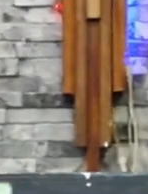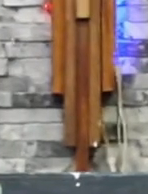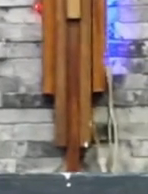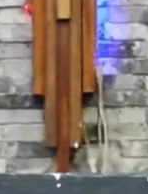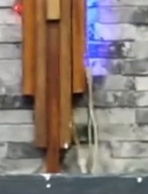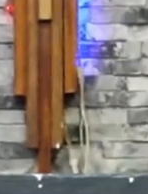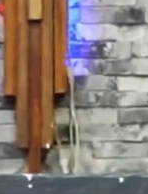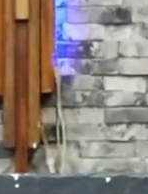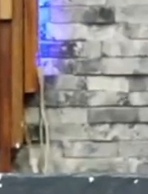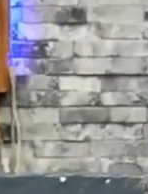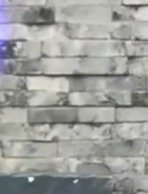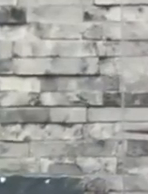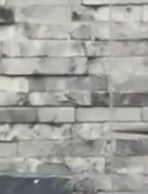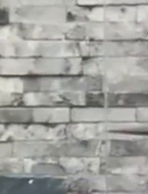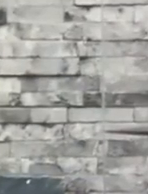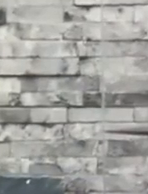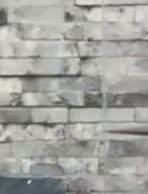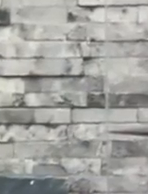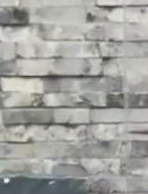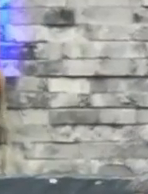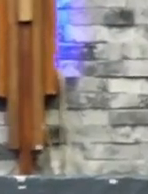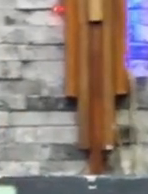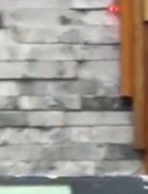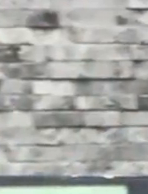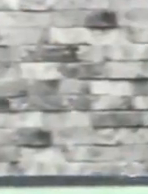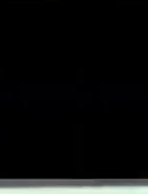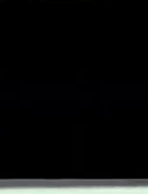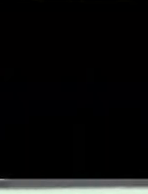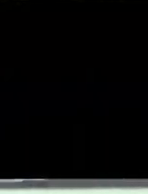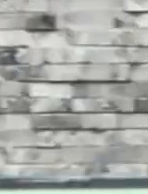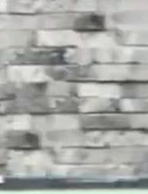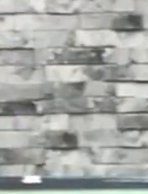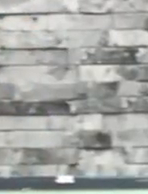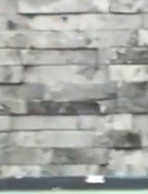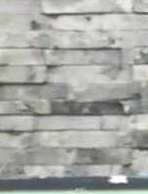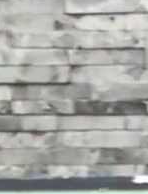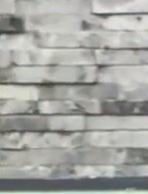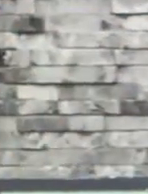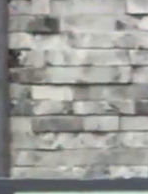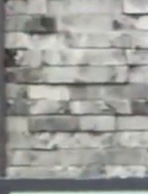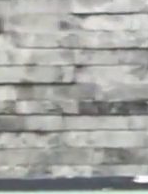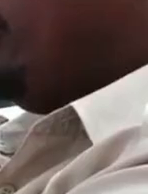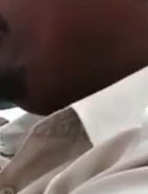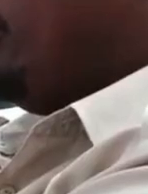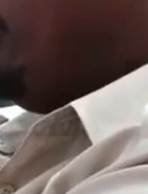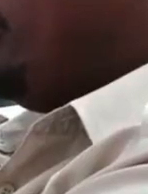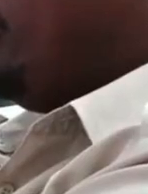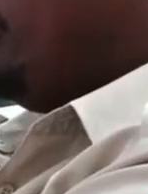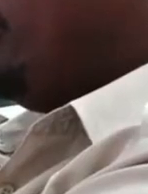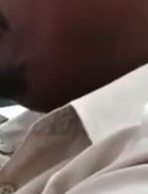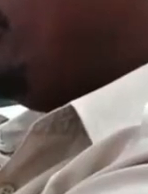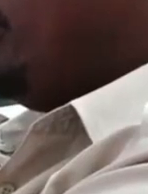Mbele ya Zerubbabel utakuwa tambarare. And today I can hear the Lord asking the same question. Na leo nasikia Bwana akiuliza hilo